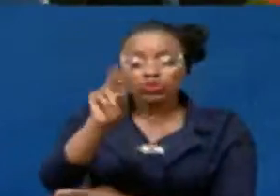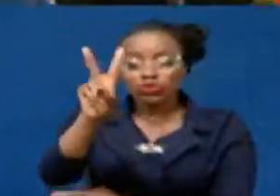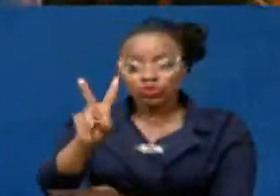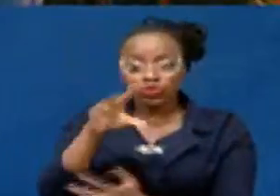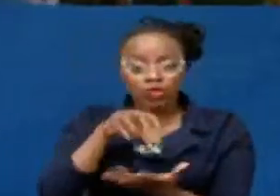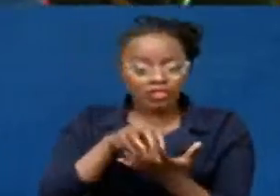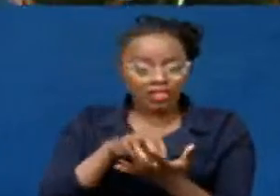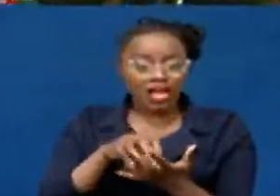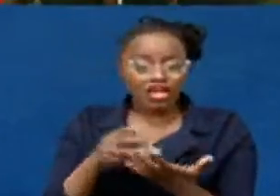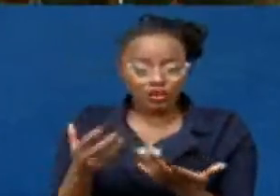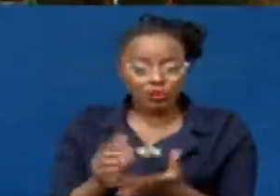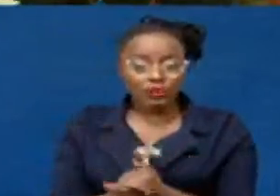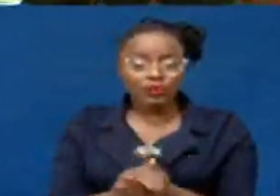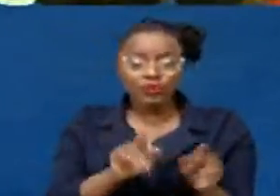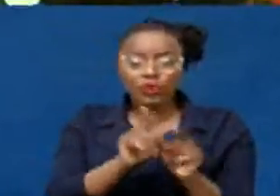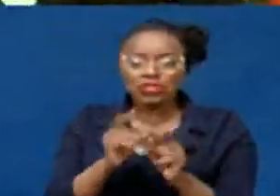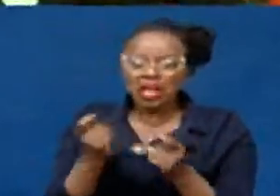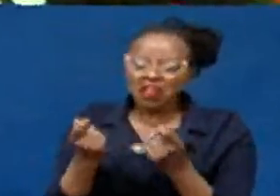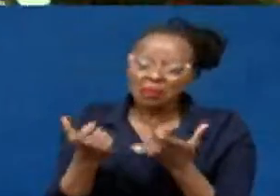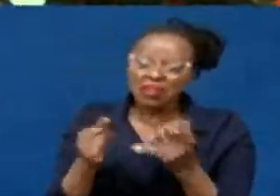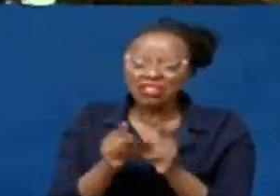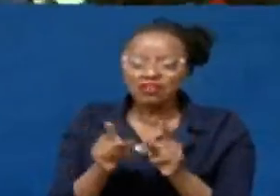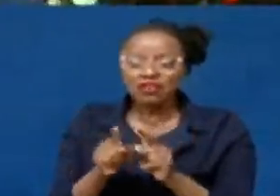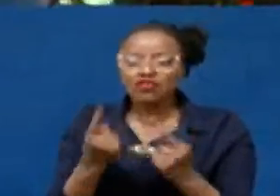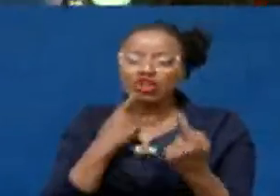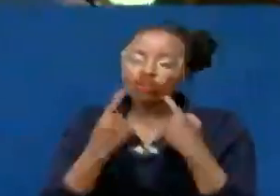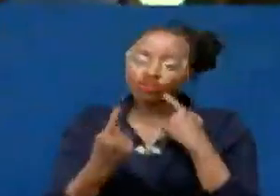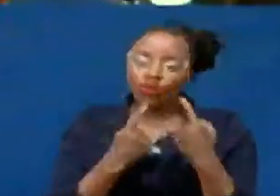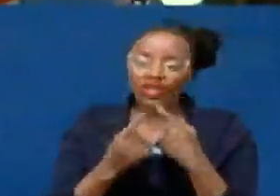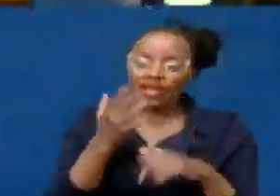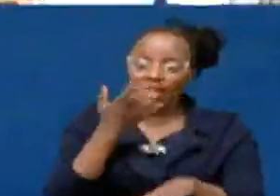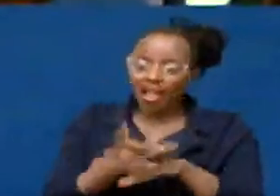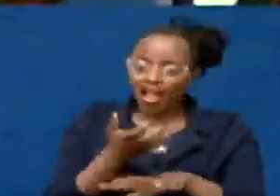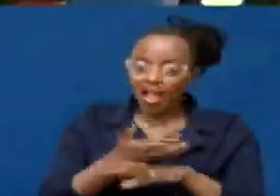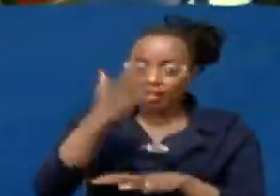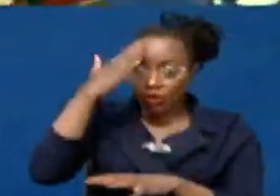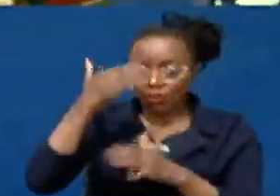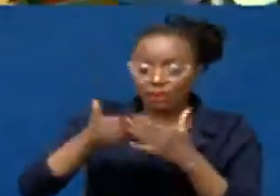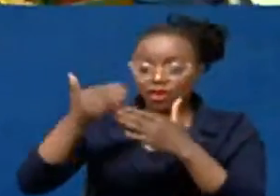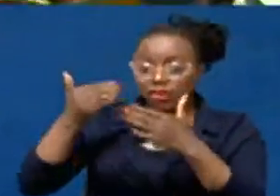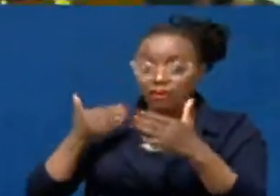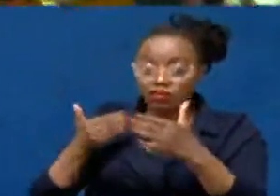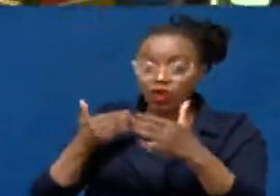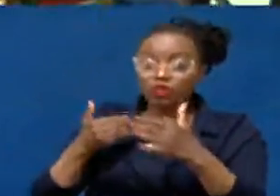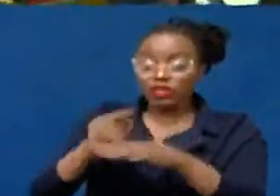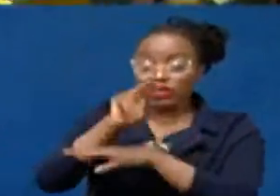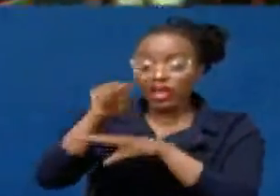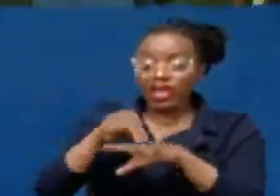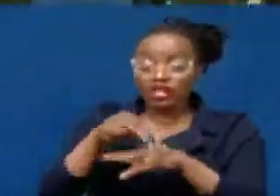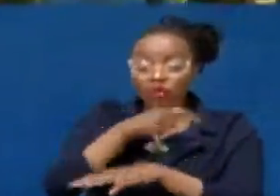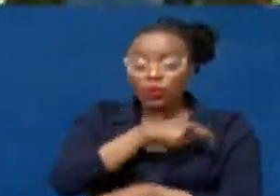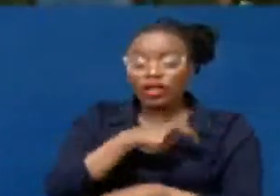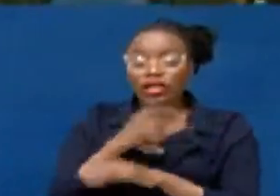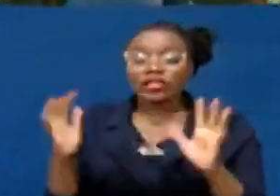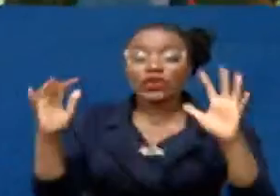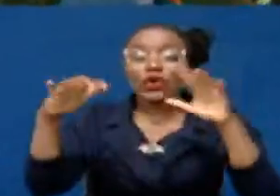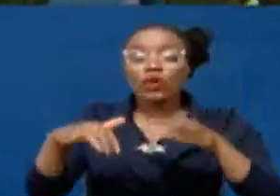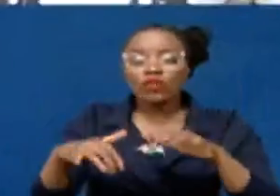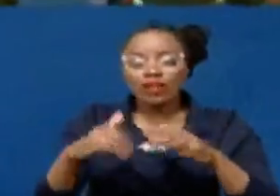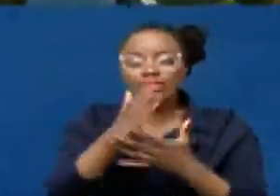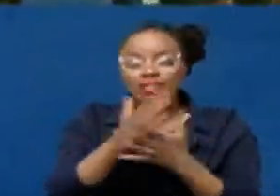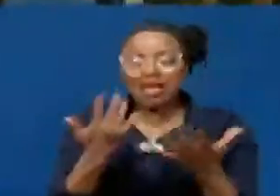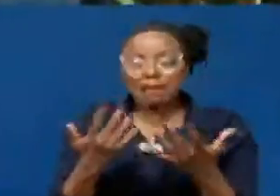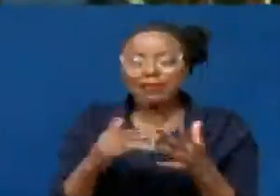scenario. There is also a bit of hard talk. You remember the precursor to this National Delegates Conference was